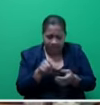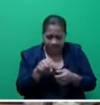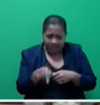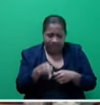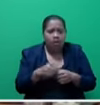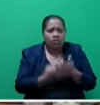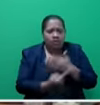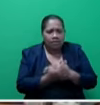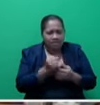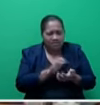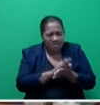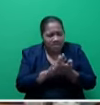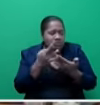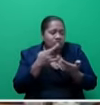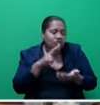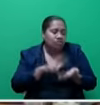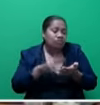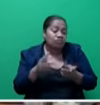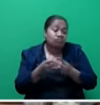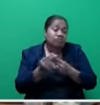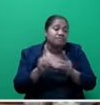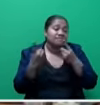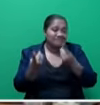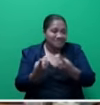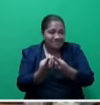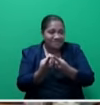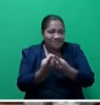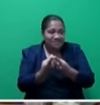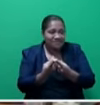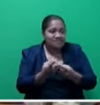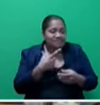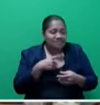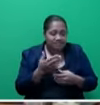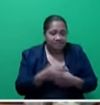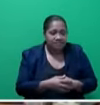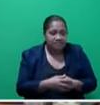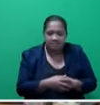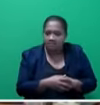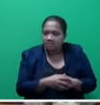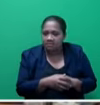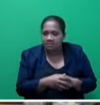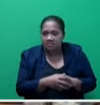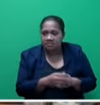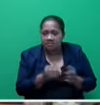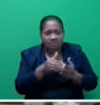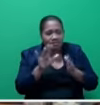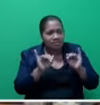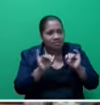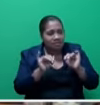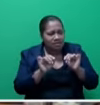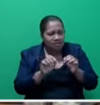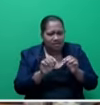held a clean track record with the Department, adhering to the terms and conditions of permits or approvals issued, and carried out